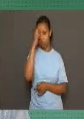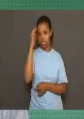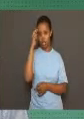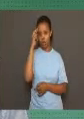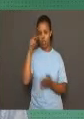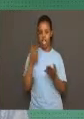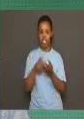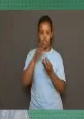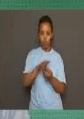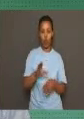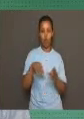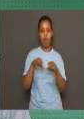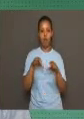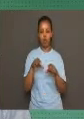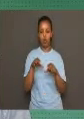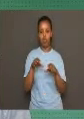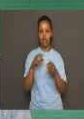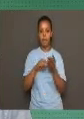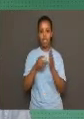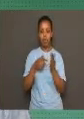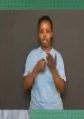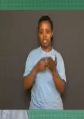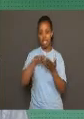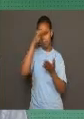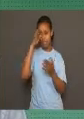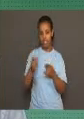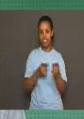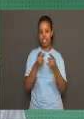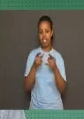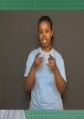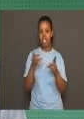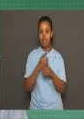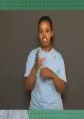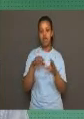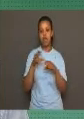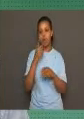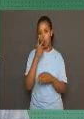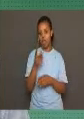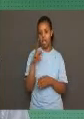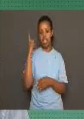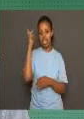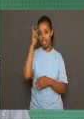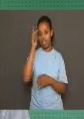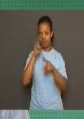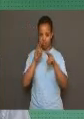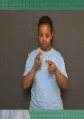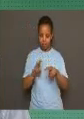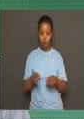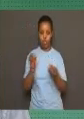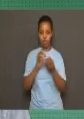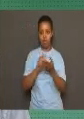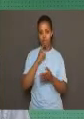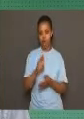the 3 factors that influence the insight learning experience in Wolfgang